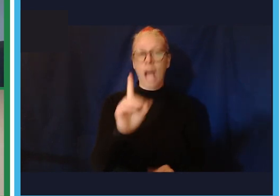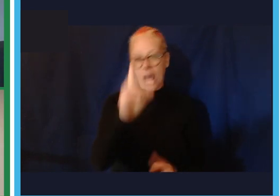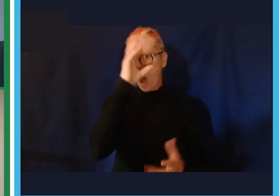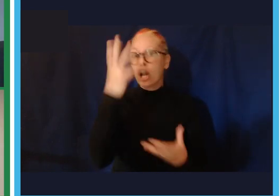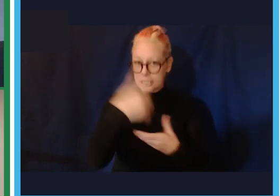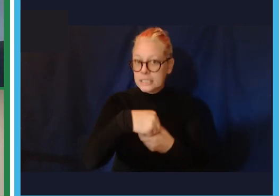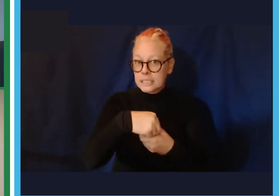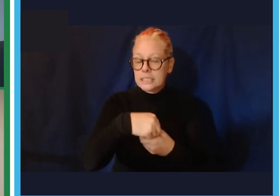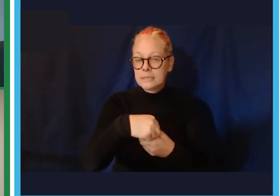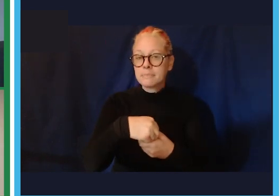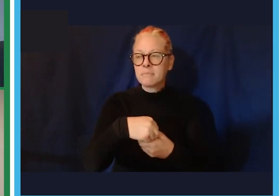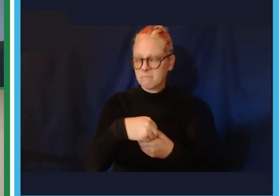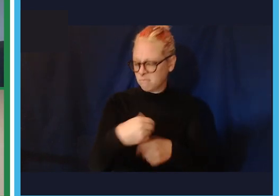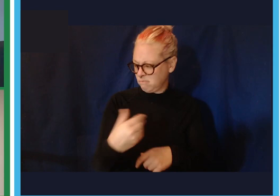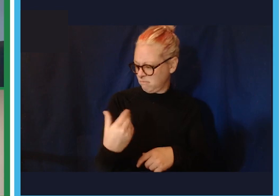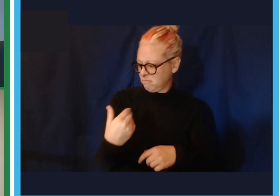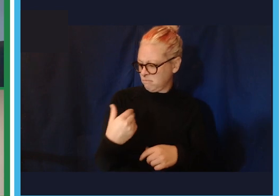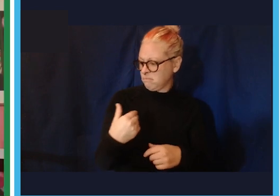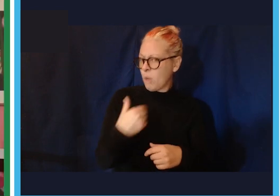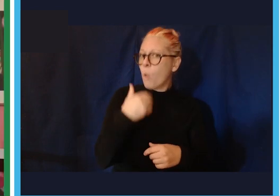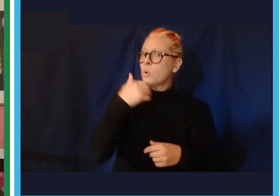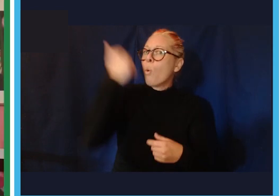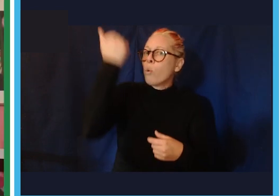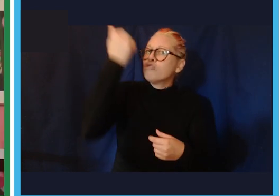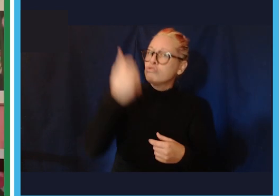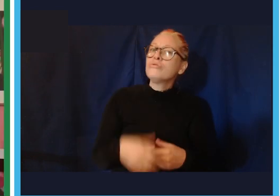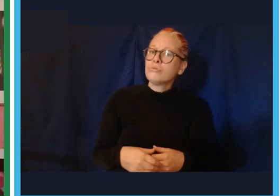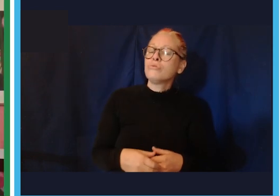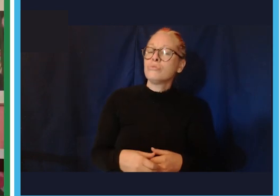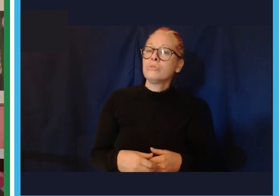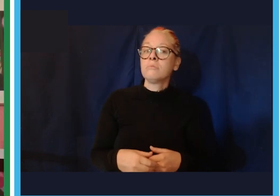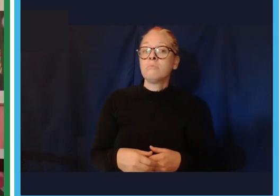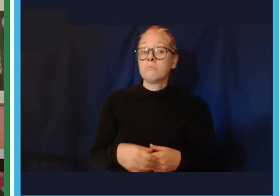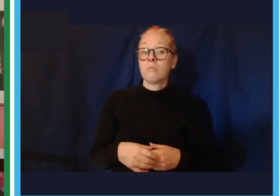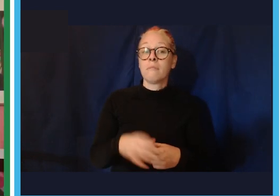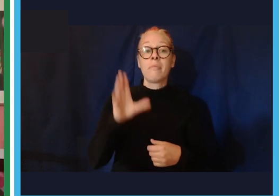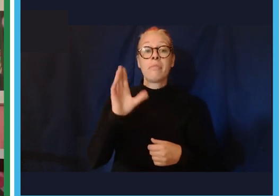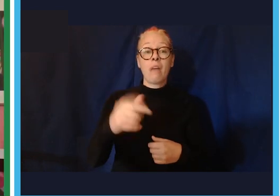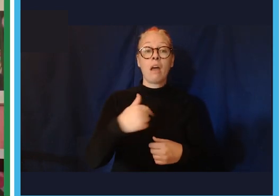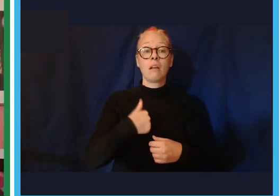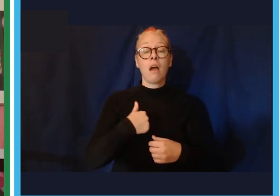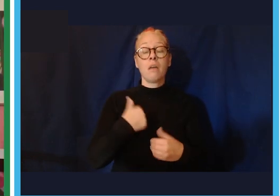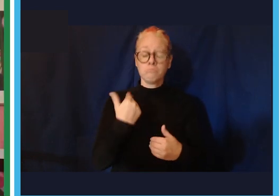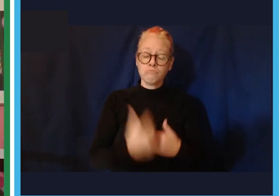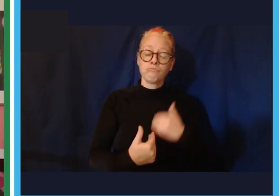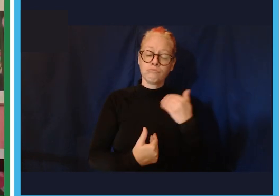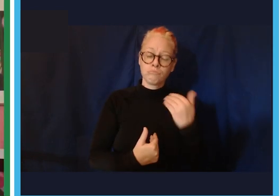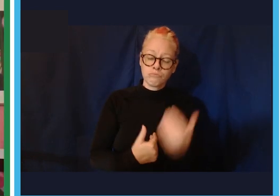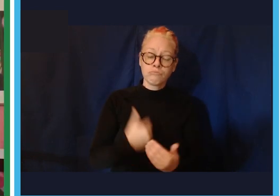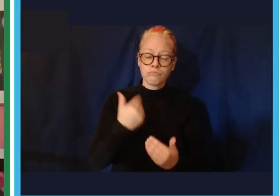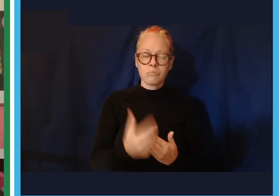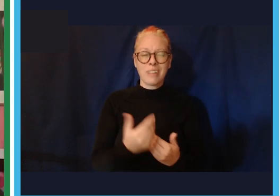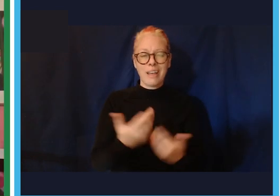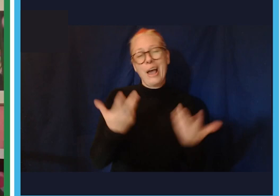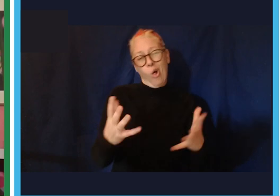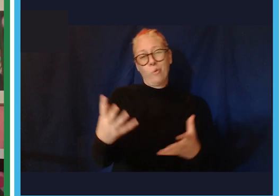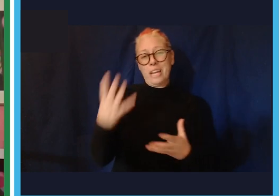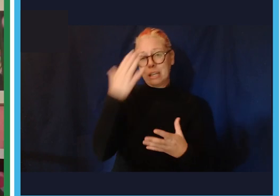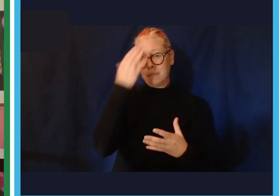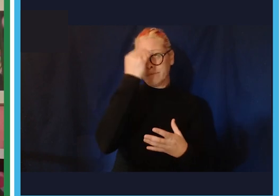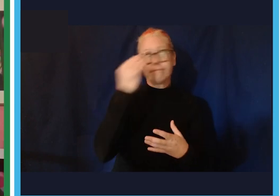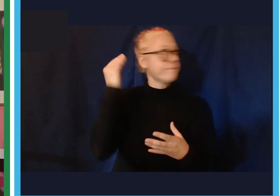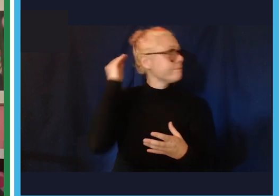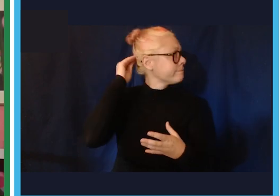out I got diagnosed with ASD and autism fairly later in my life. And it's something